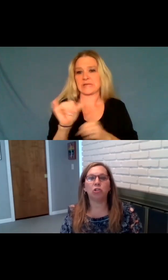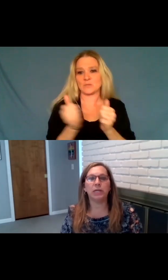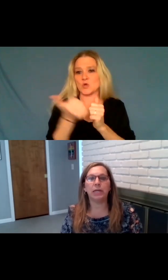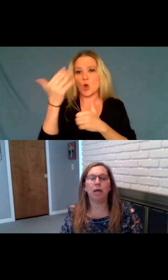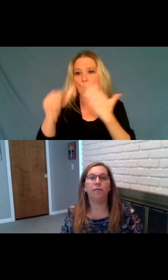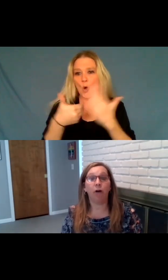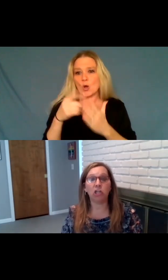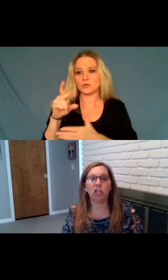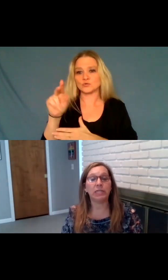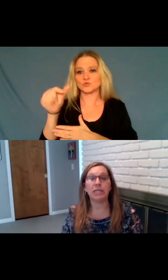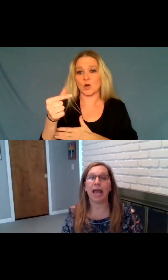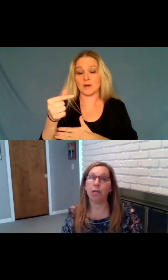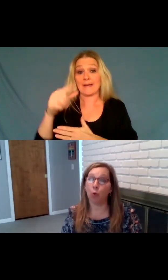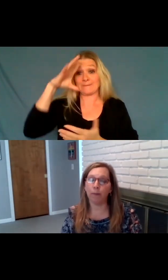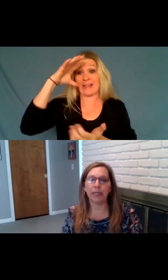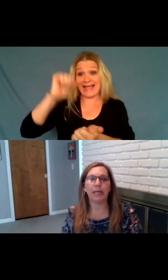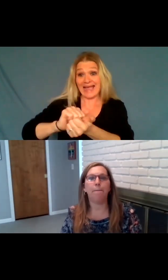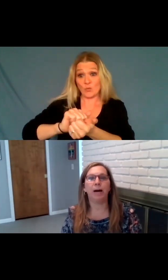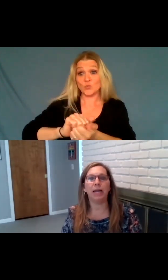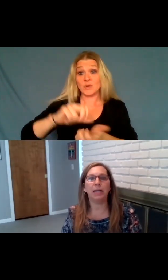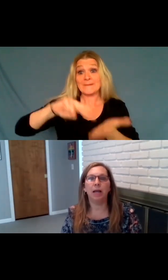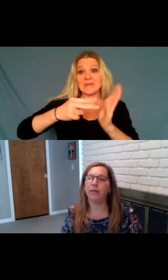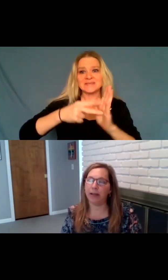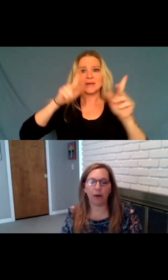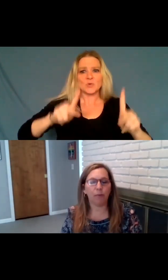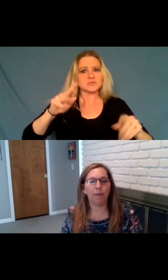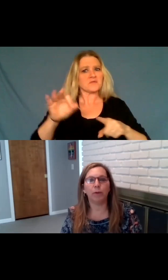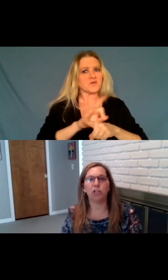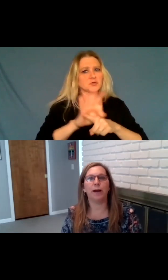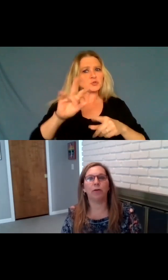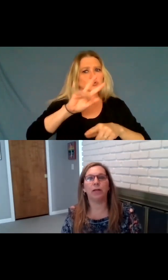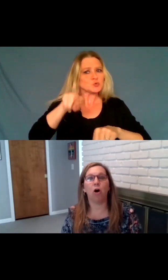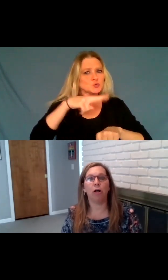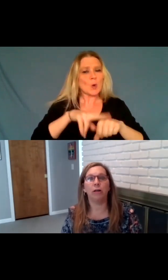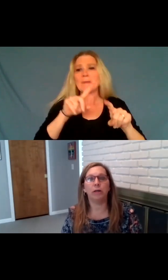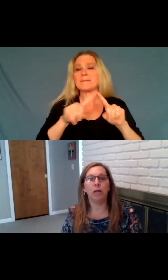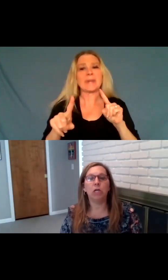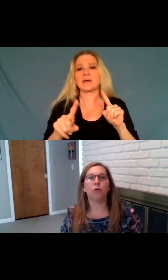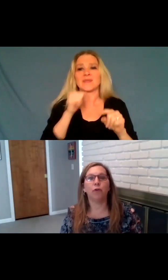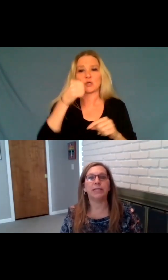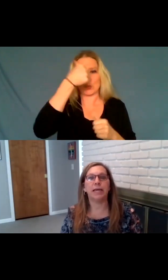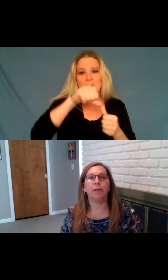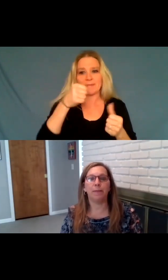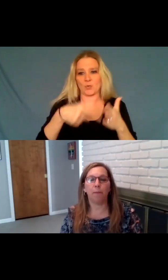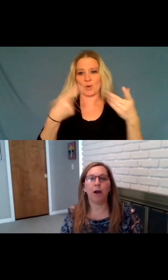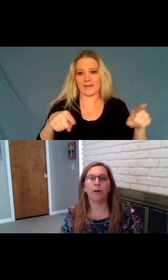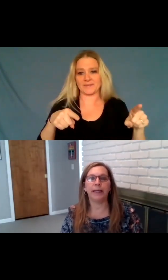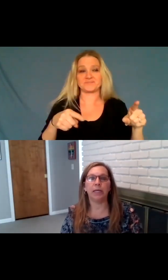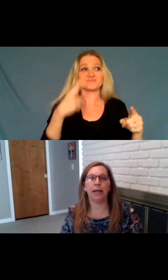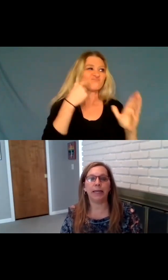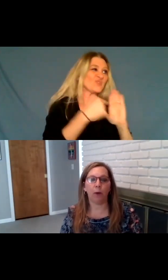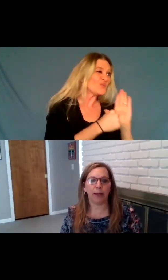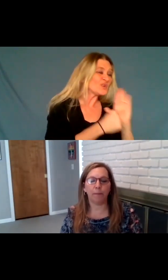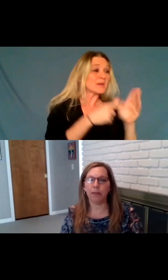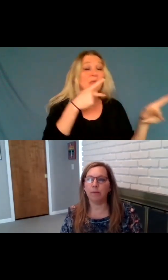when a person functions normally, but they may not remember much about it at all. So for example, I'm out partying